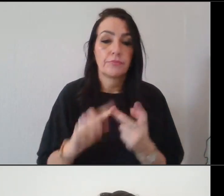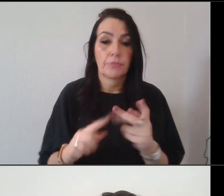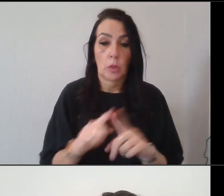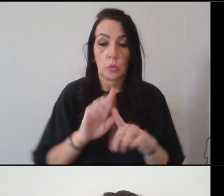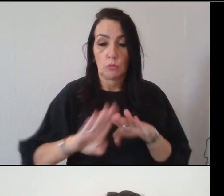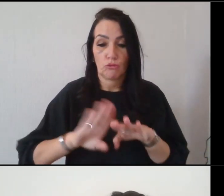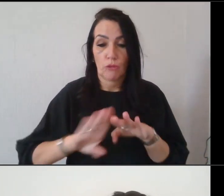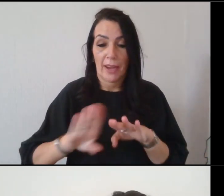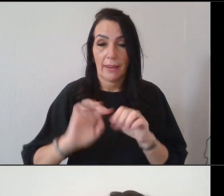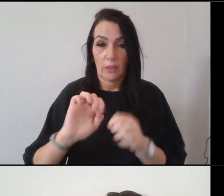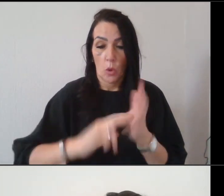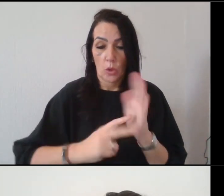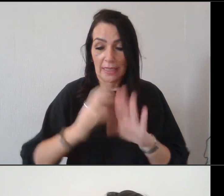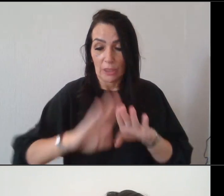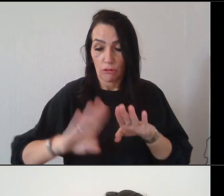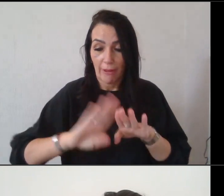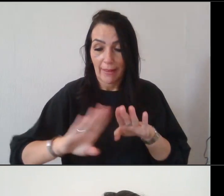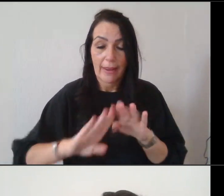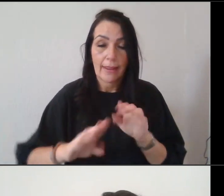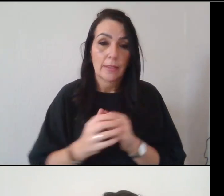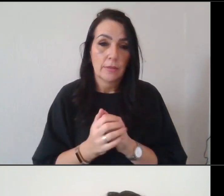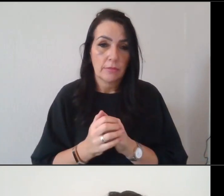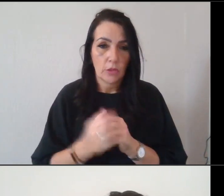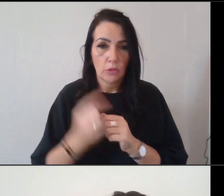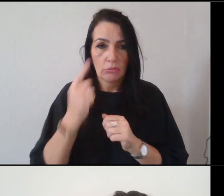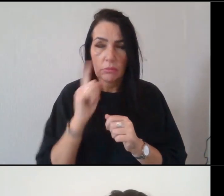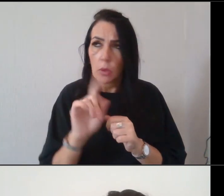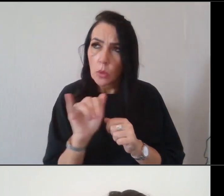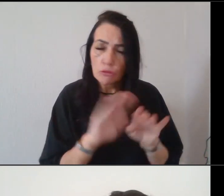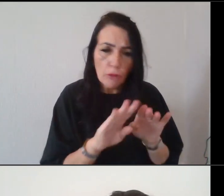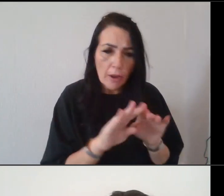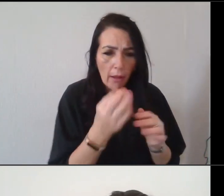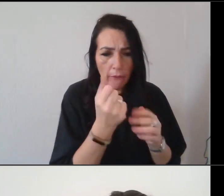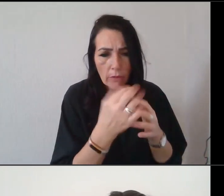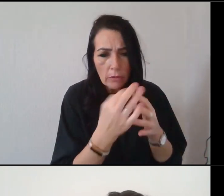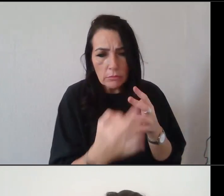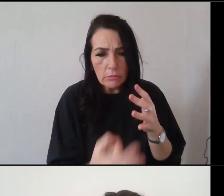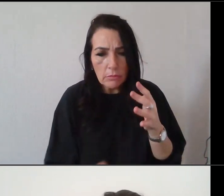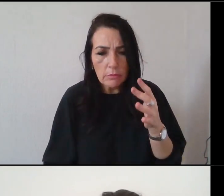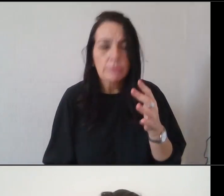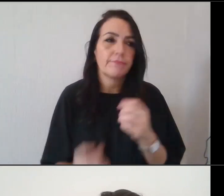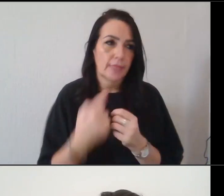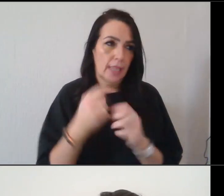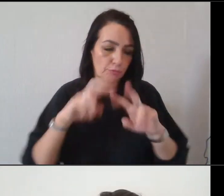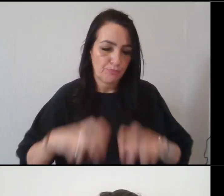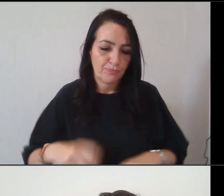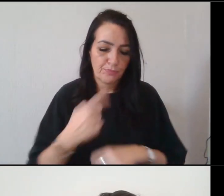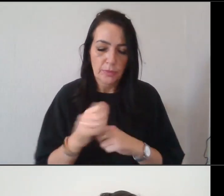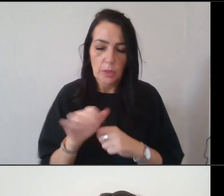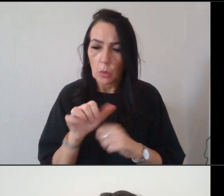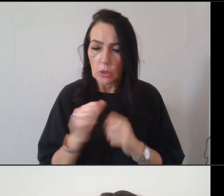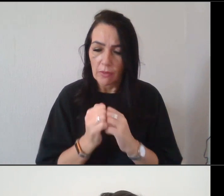your organization, and again, considering all the different formats that Lucy mentioned, and seeing what could be most